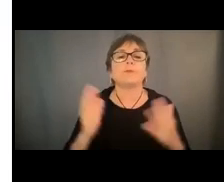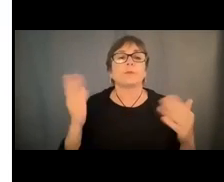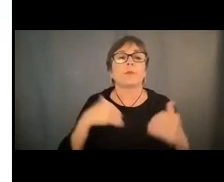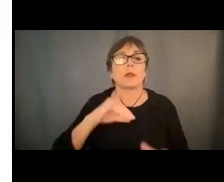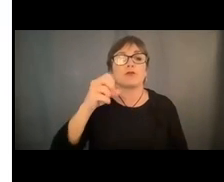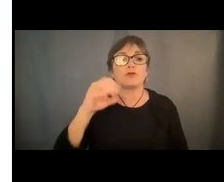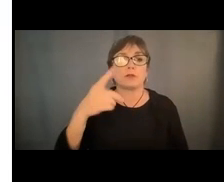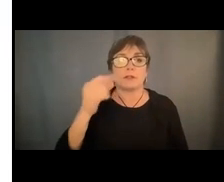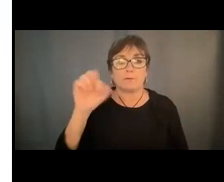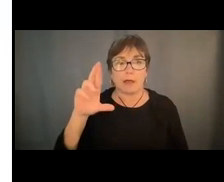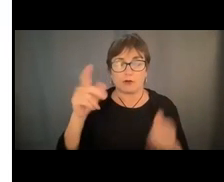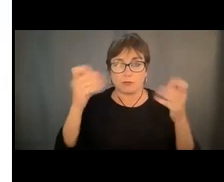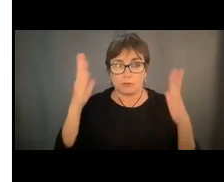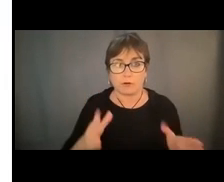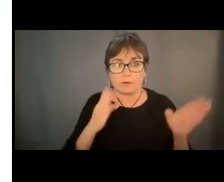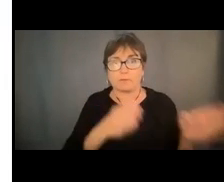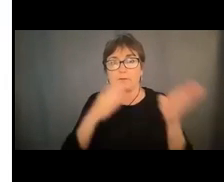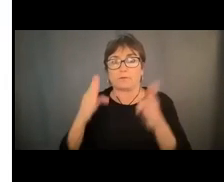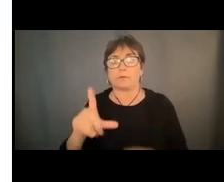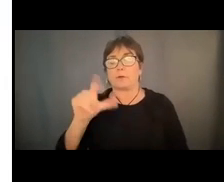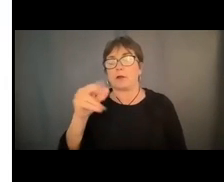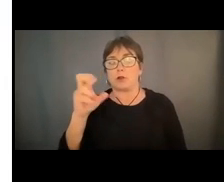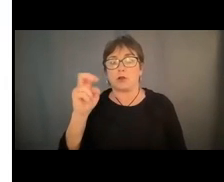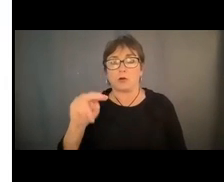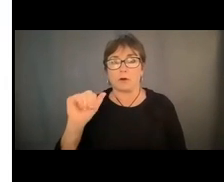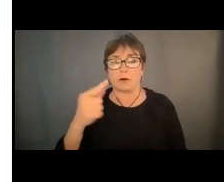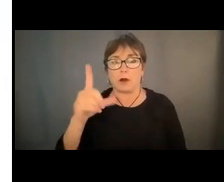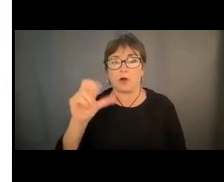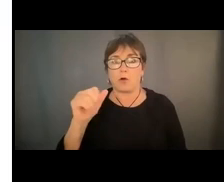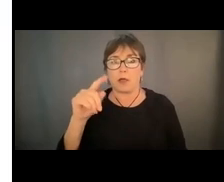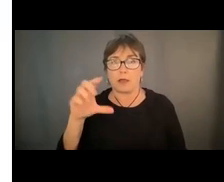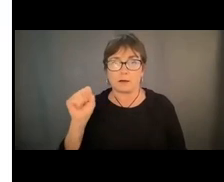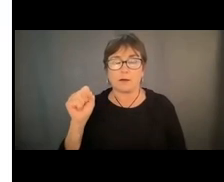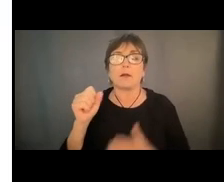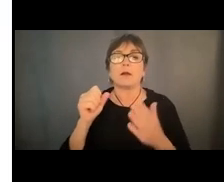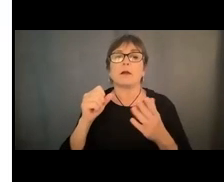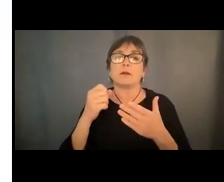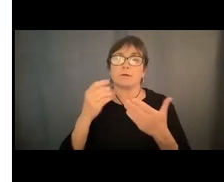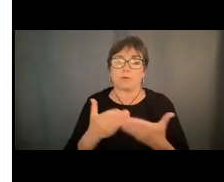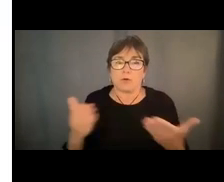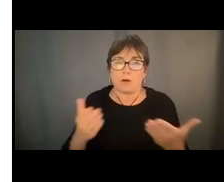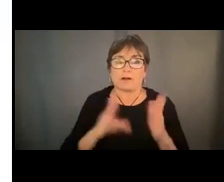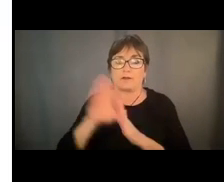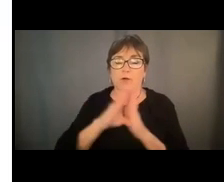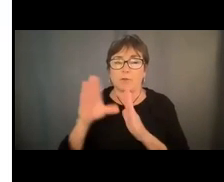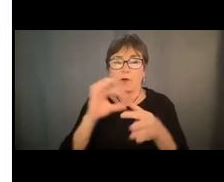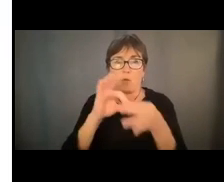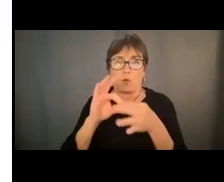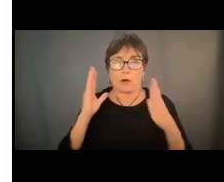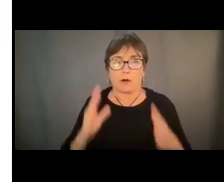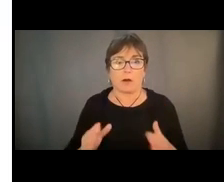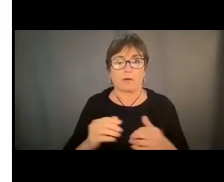We have Lauren Agoratos, who is the product development coordinator. And we have Johan